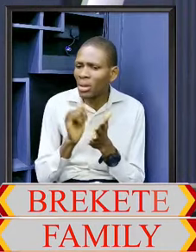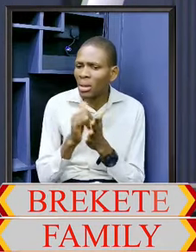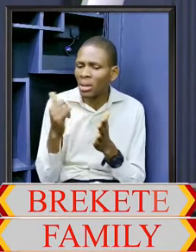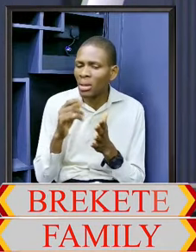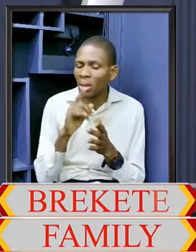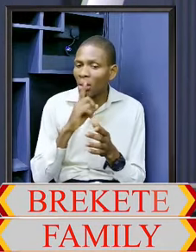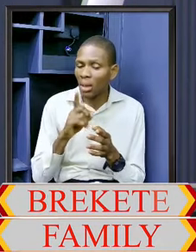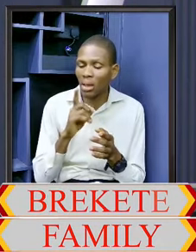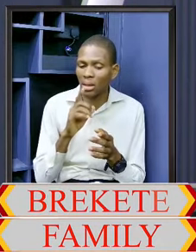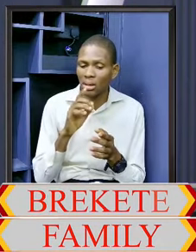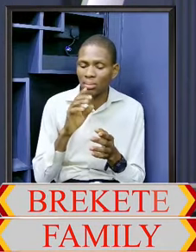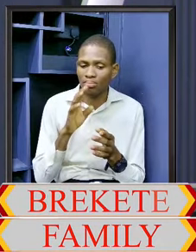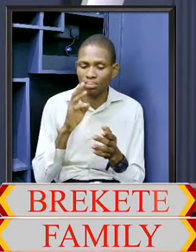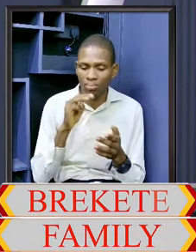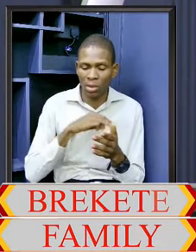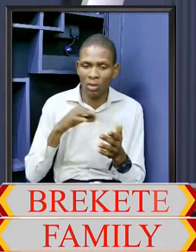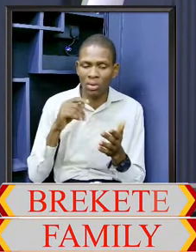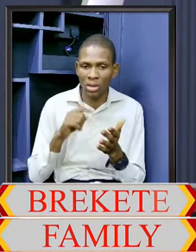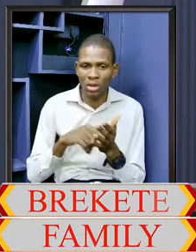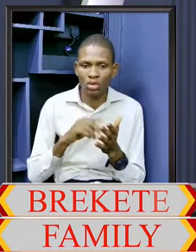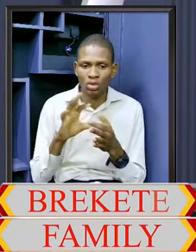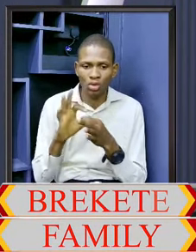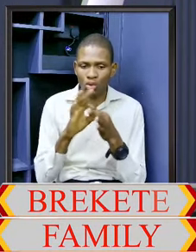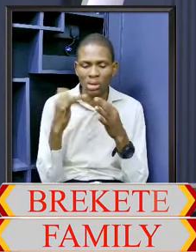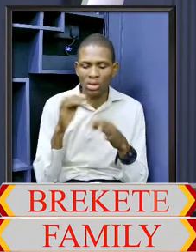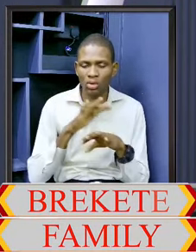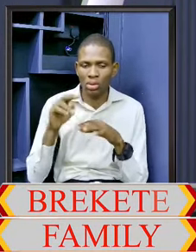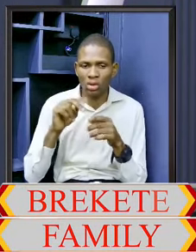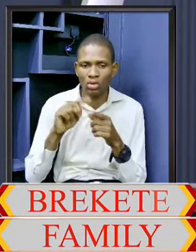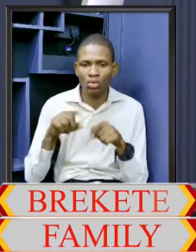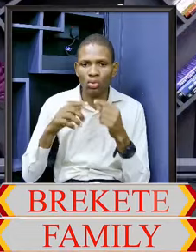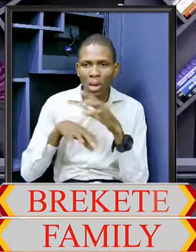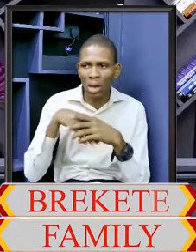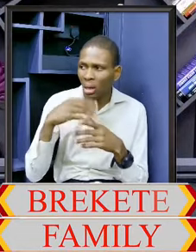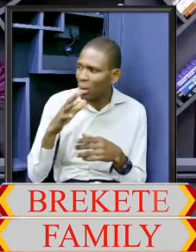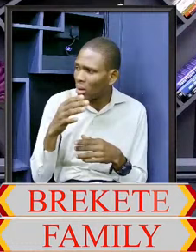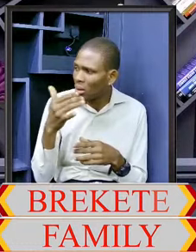of this union, they don't need to go outside.